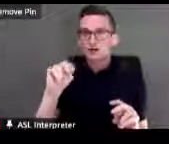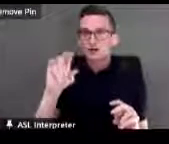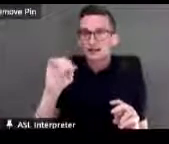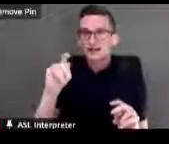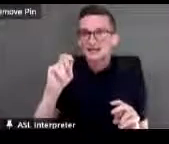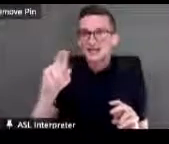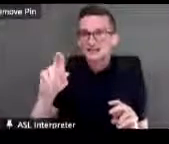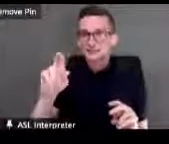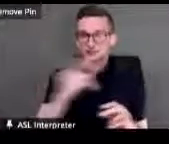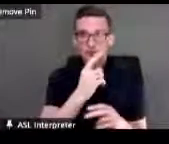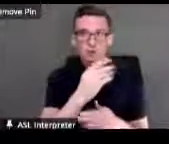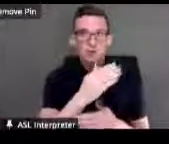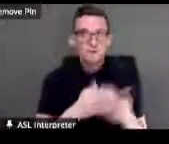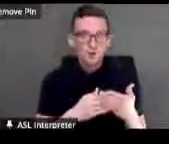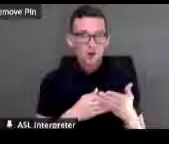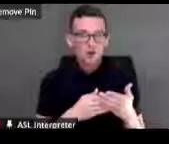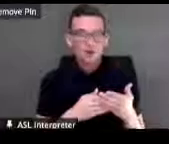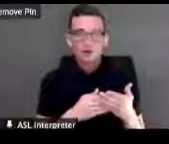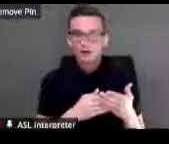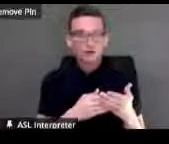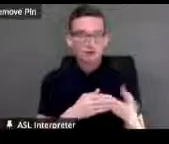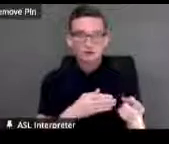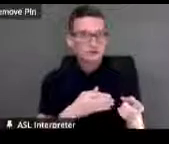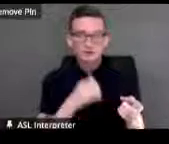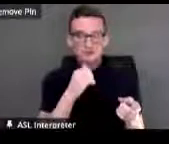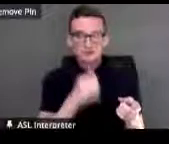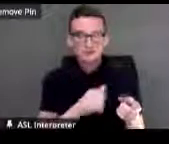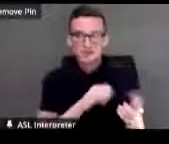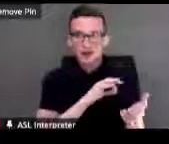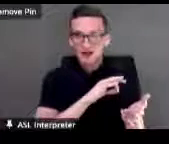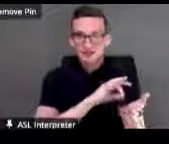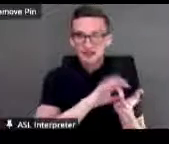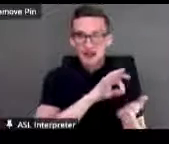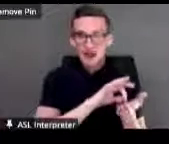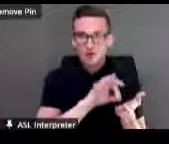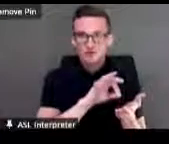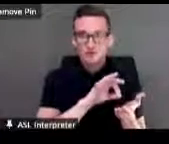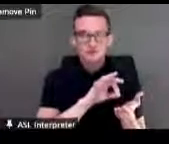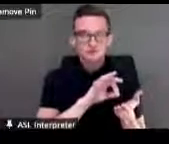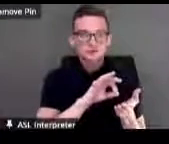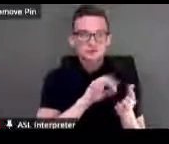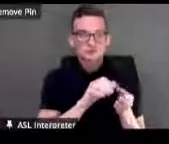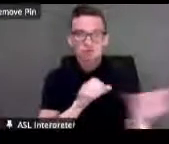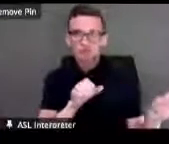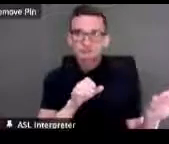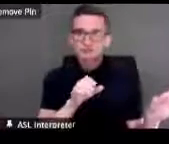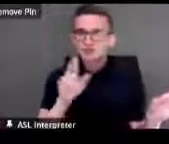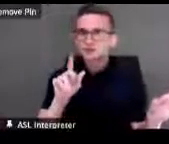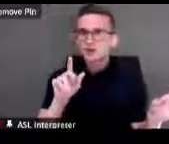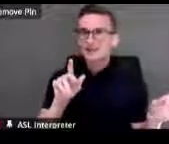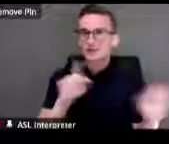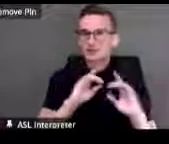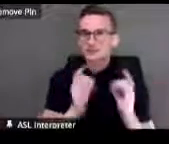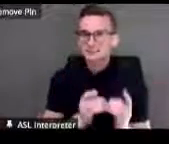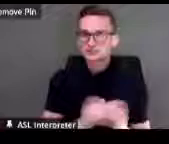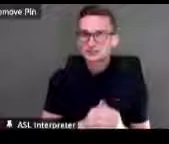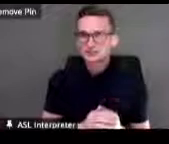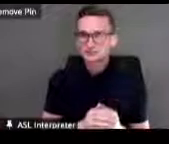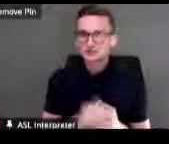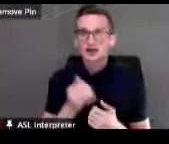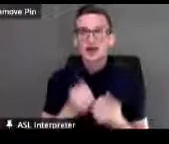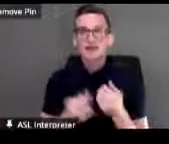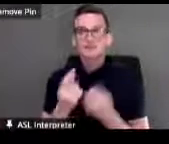of Lancaster that does not count, that falls into the 23rd. Everybody in the Antelope Valley